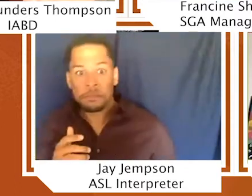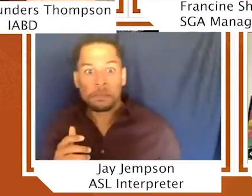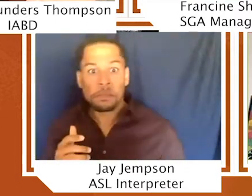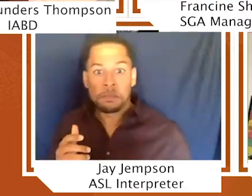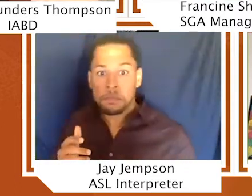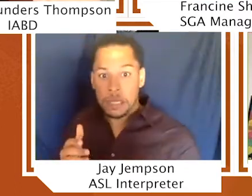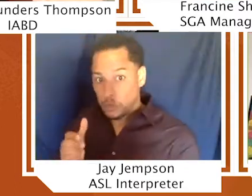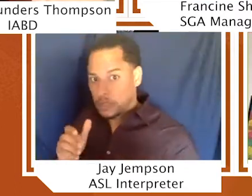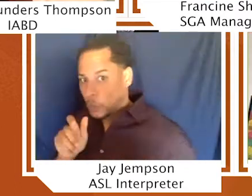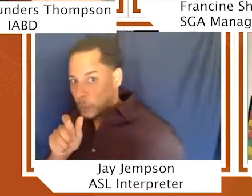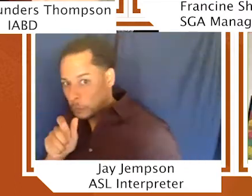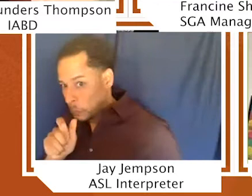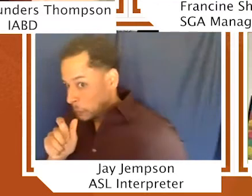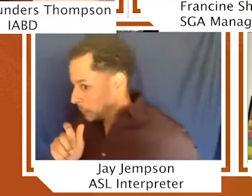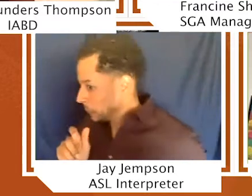Yeah.